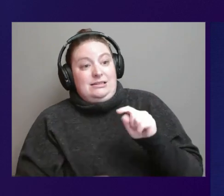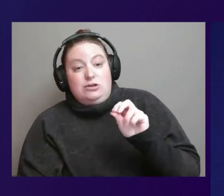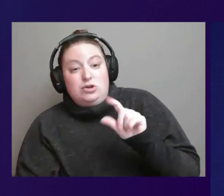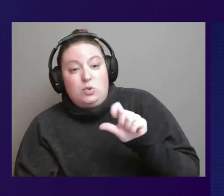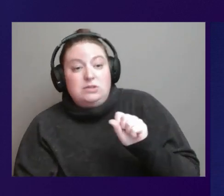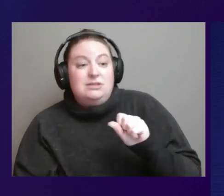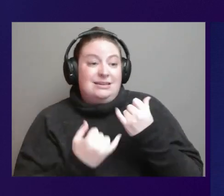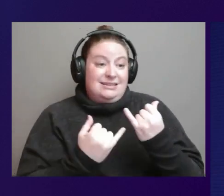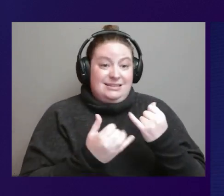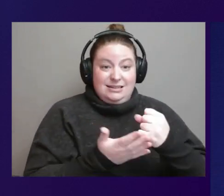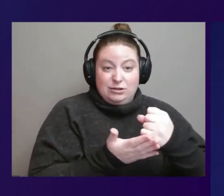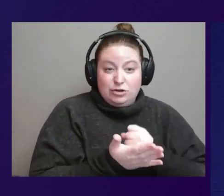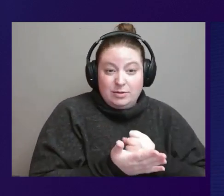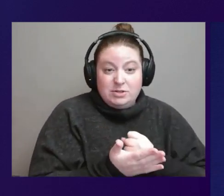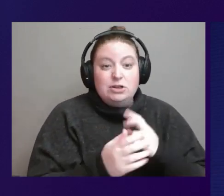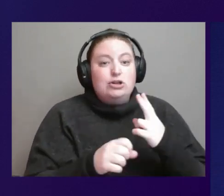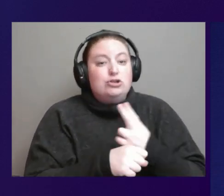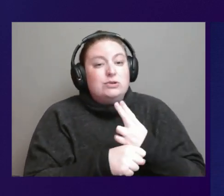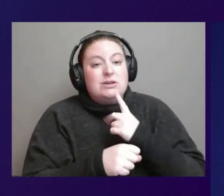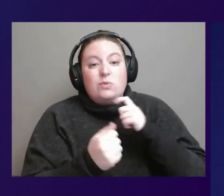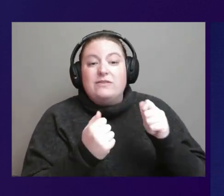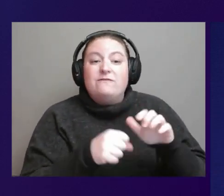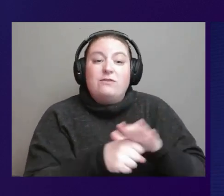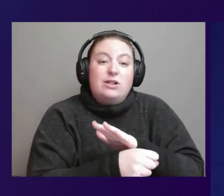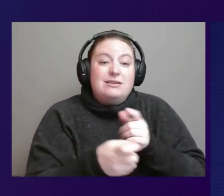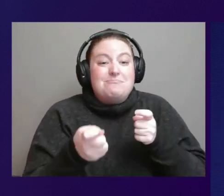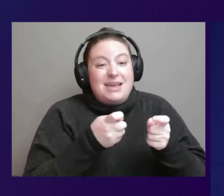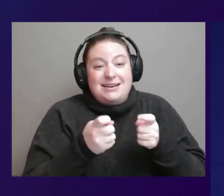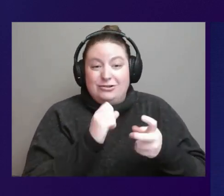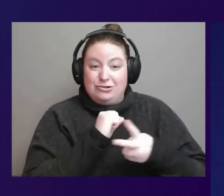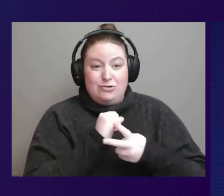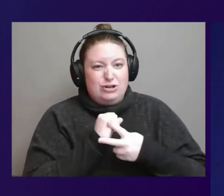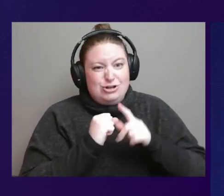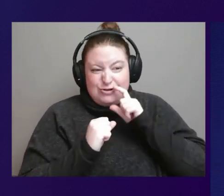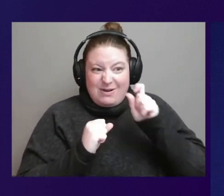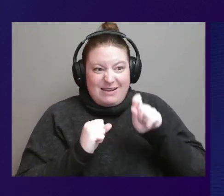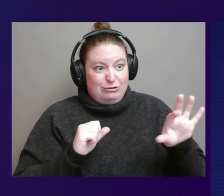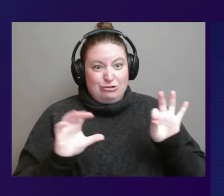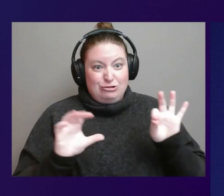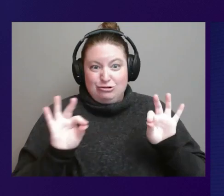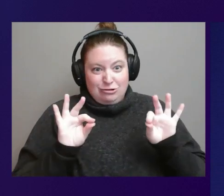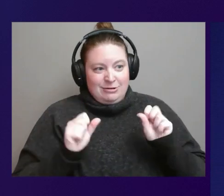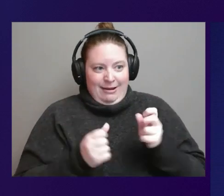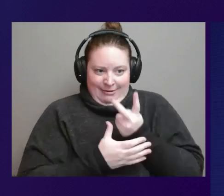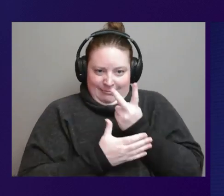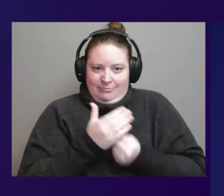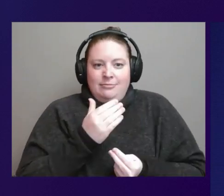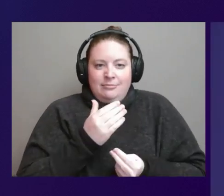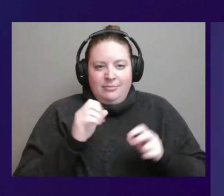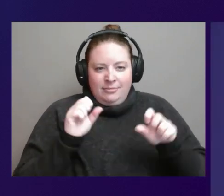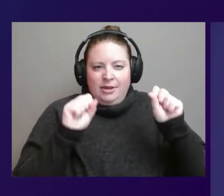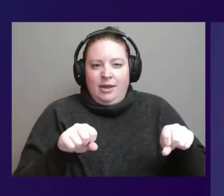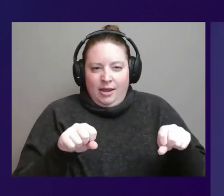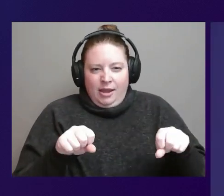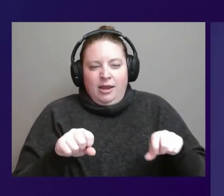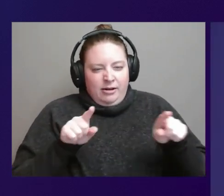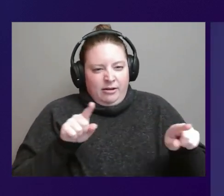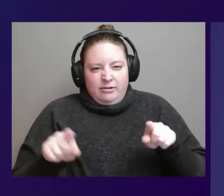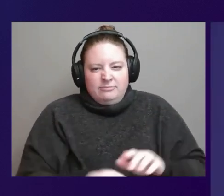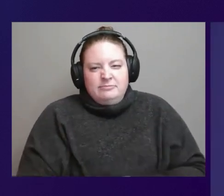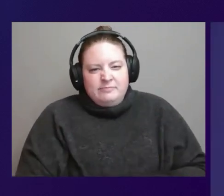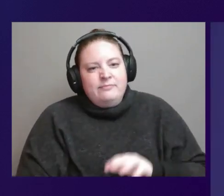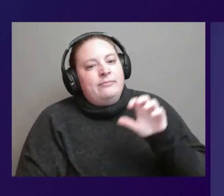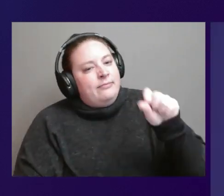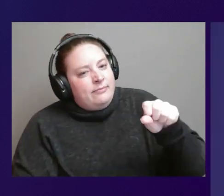it with fully managed storage, and it just works. And so customers that you don't need to choose one or the other. You can use any combination that you want of the two. Yeah, and I love the ability